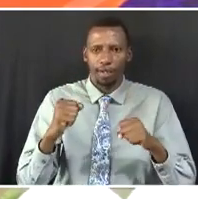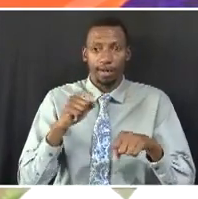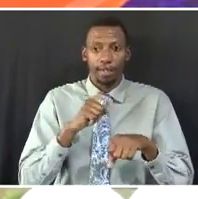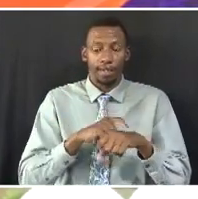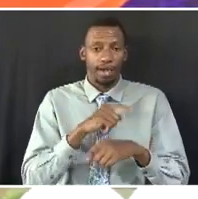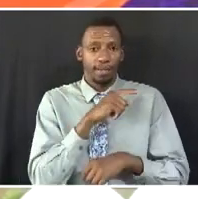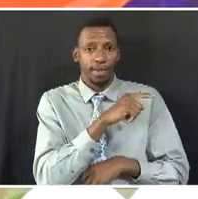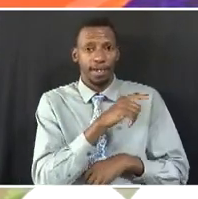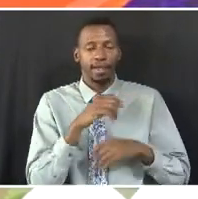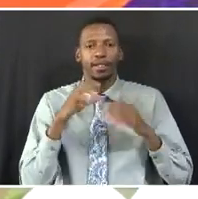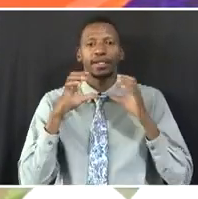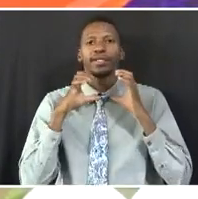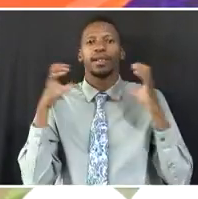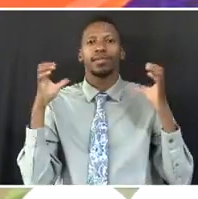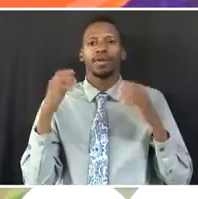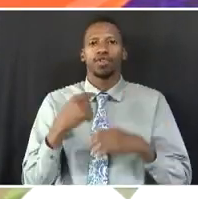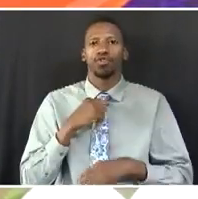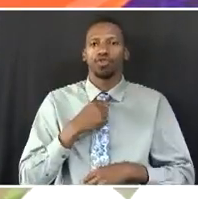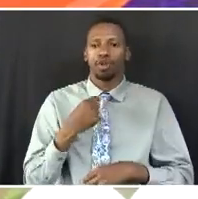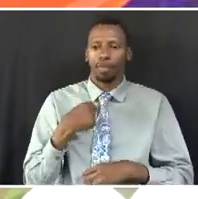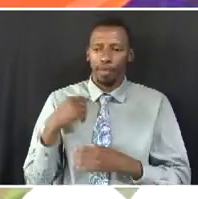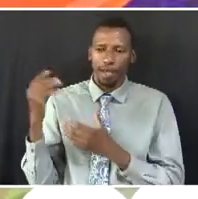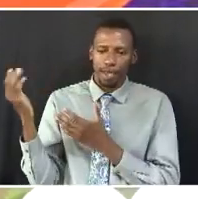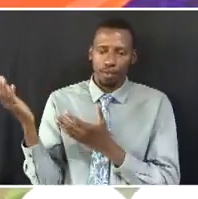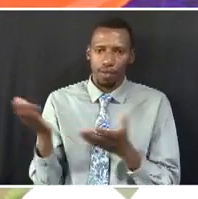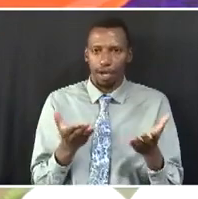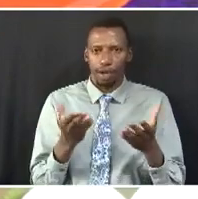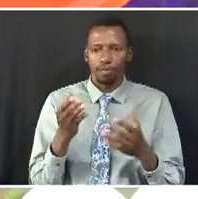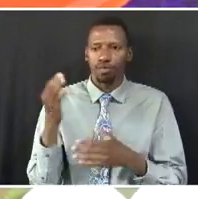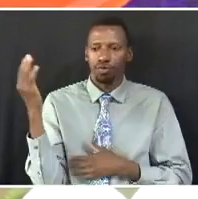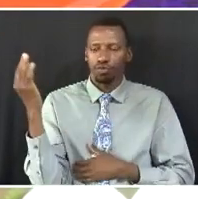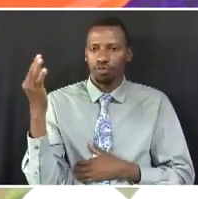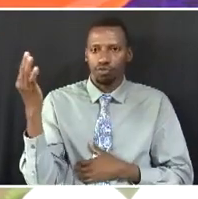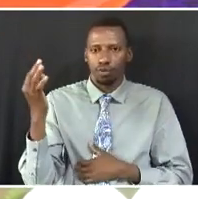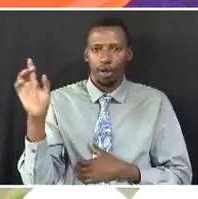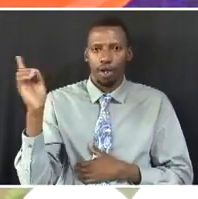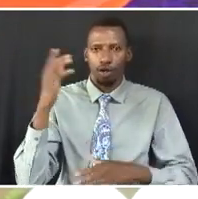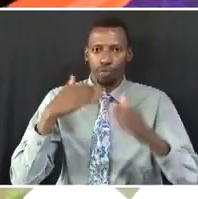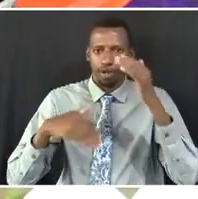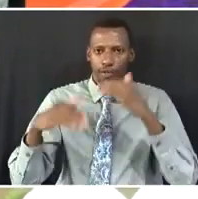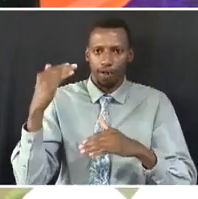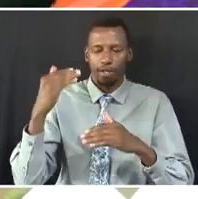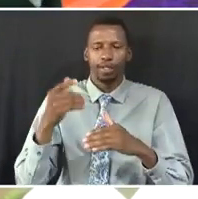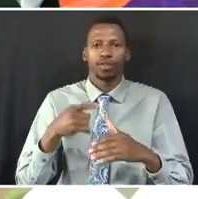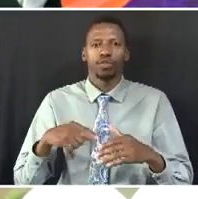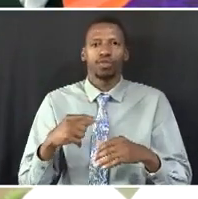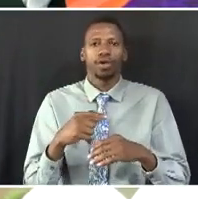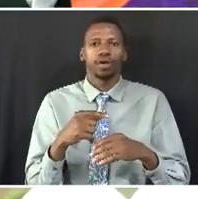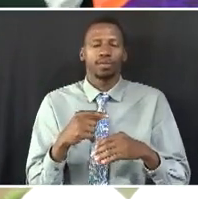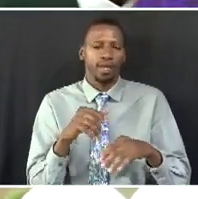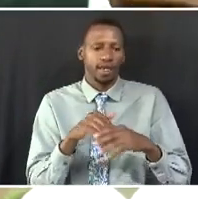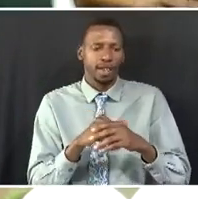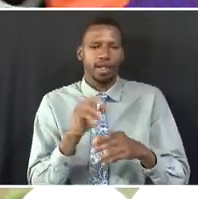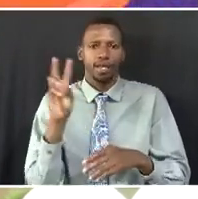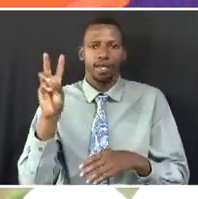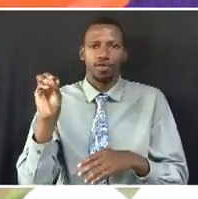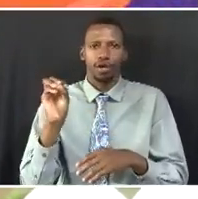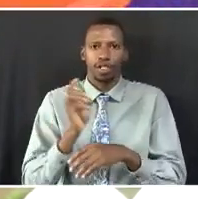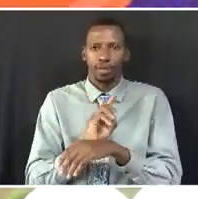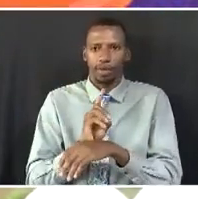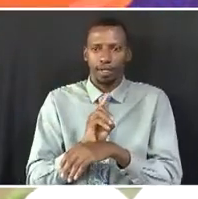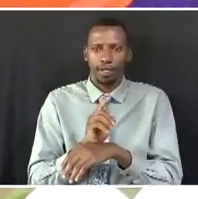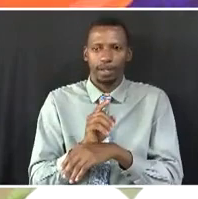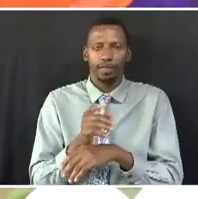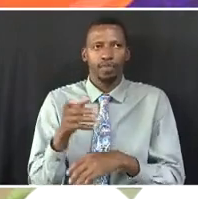at the union, I invited him to speak to University of Nairobi. And within 20 minutes, he had